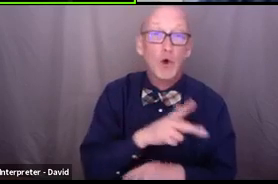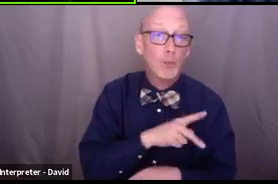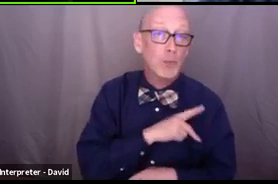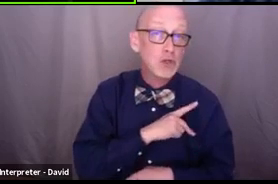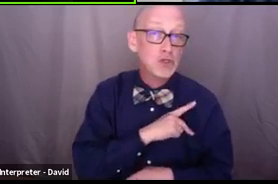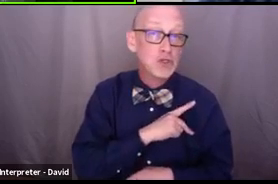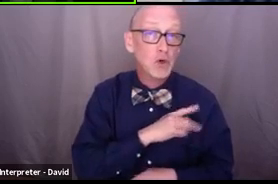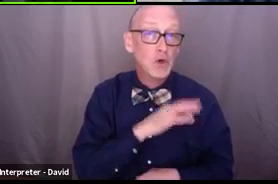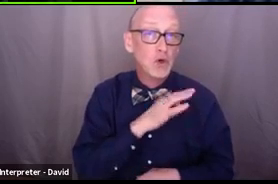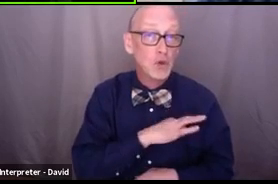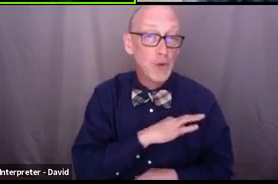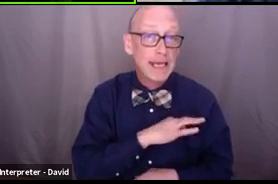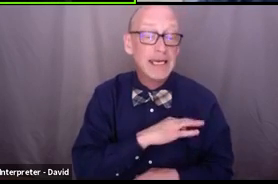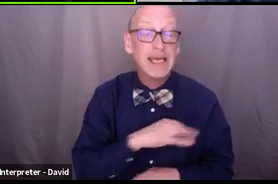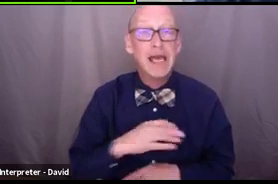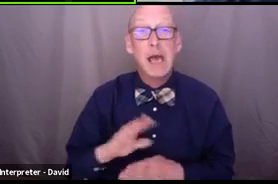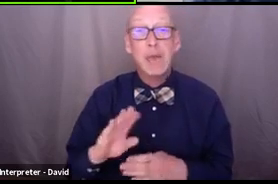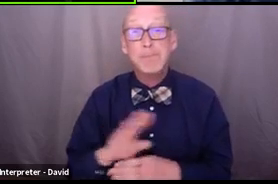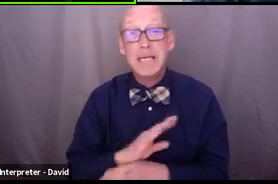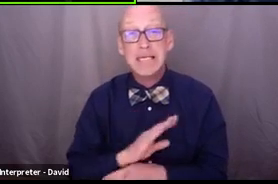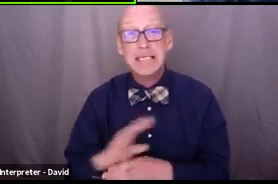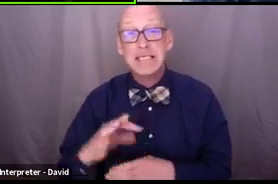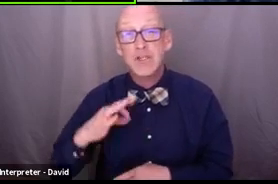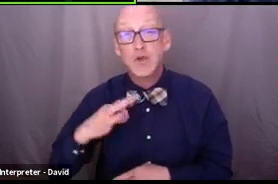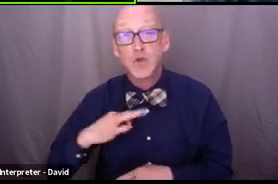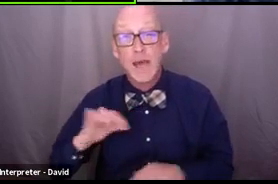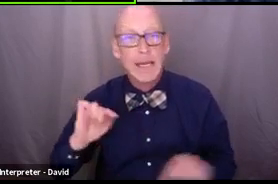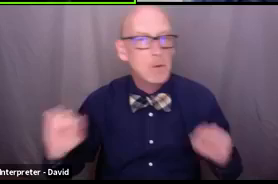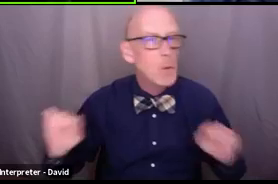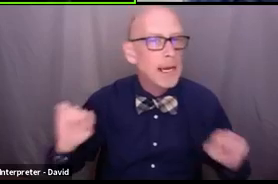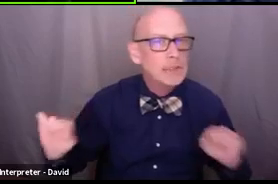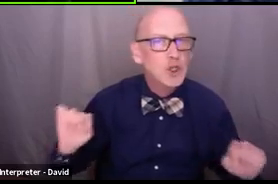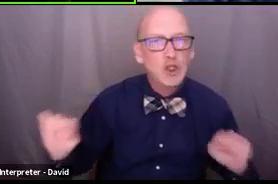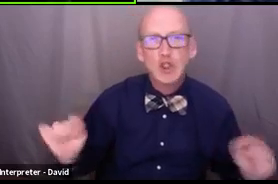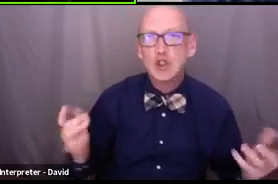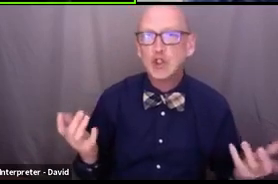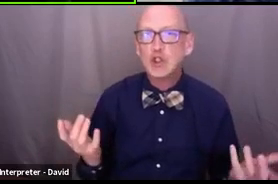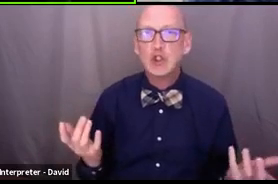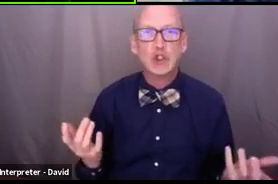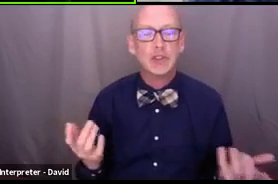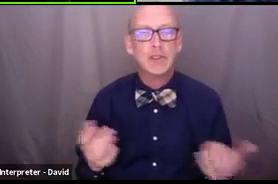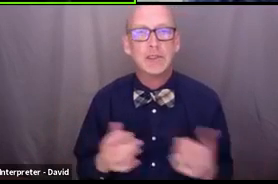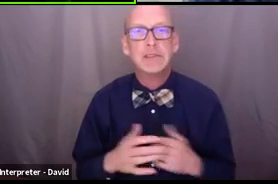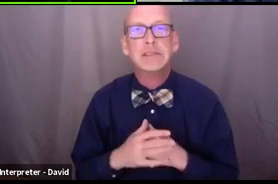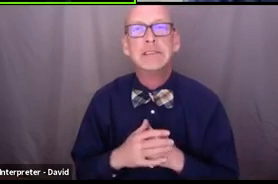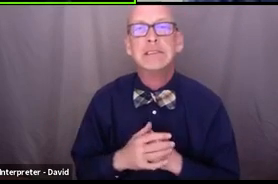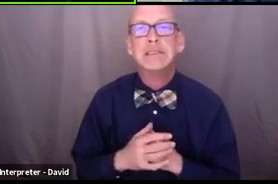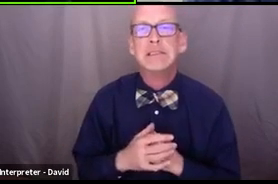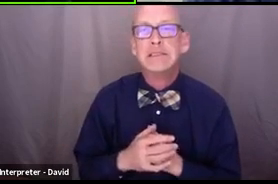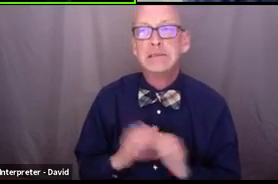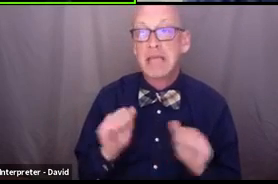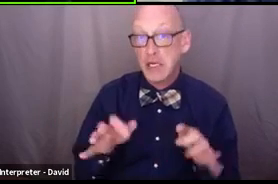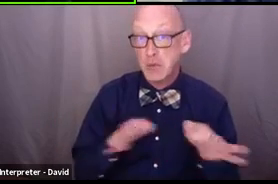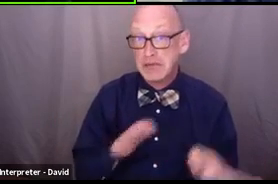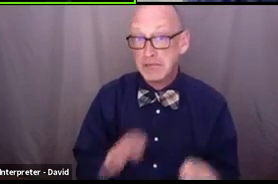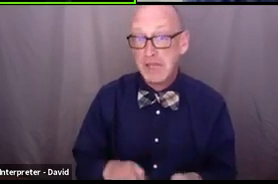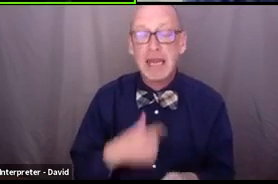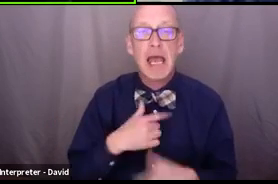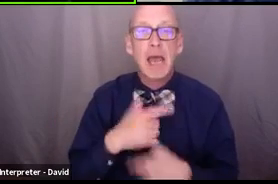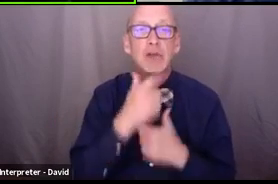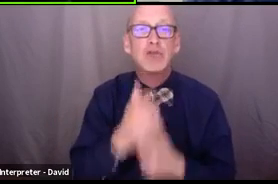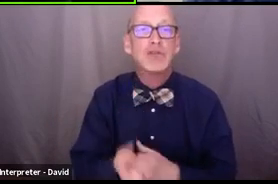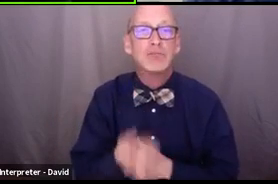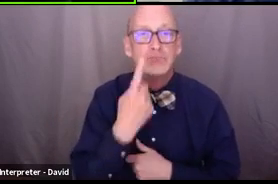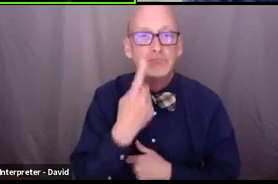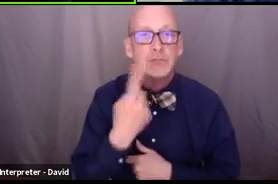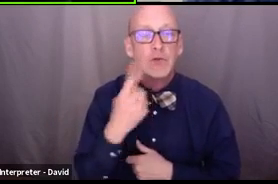their business credit? This question did come in from the folks on the chat. So I'm interested in understanding